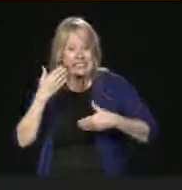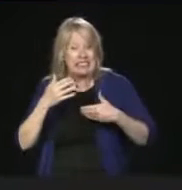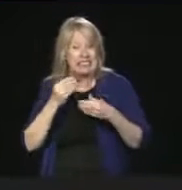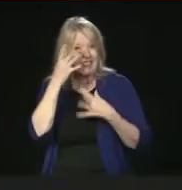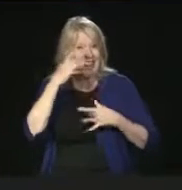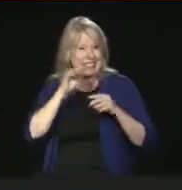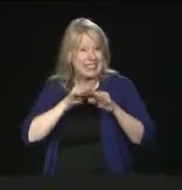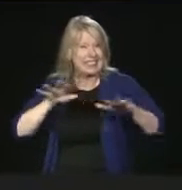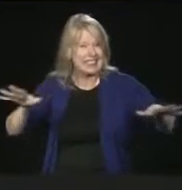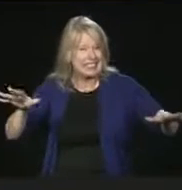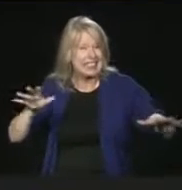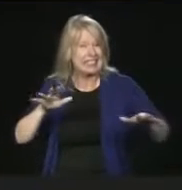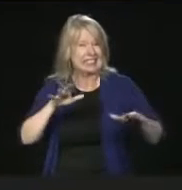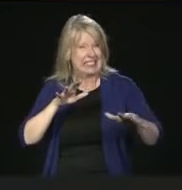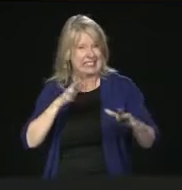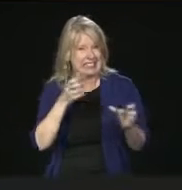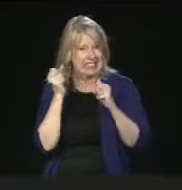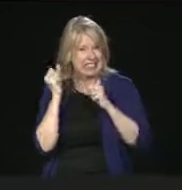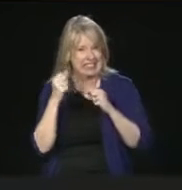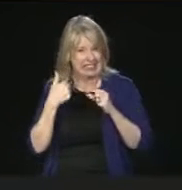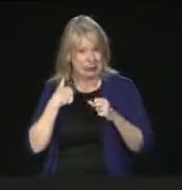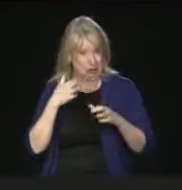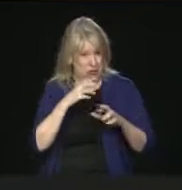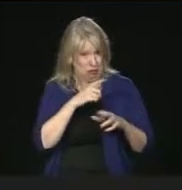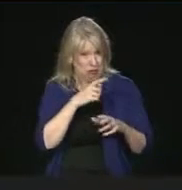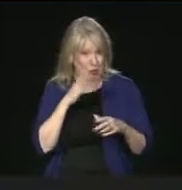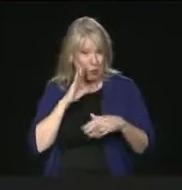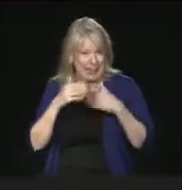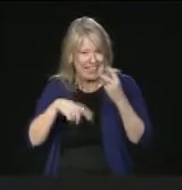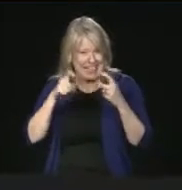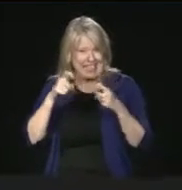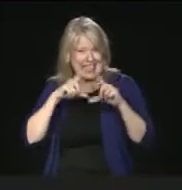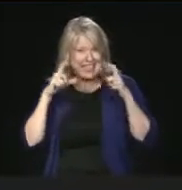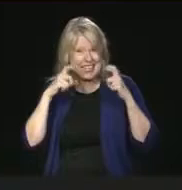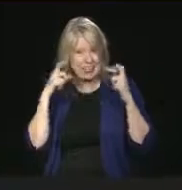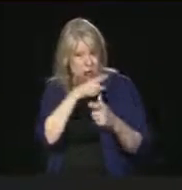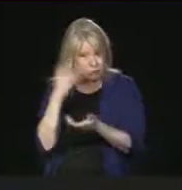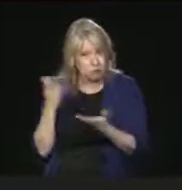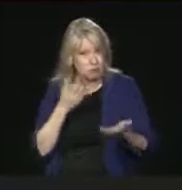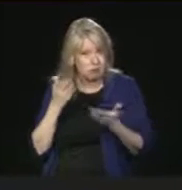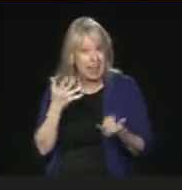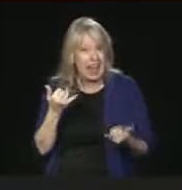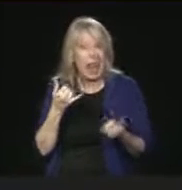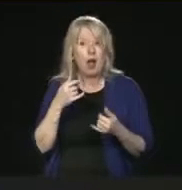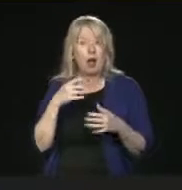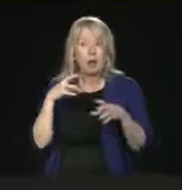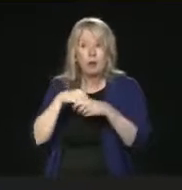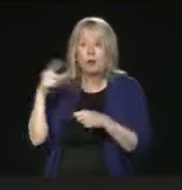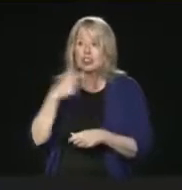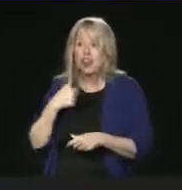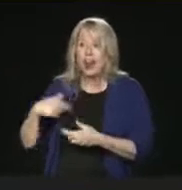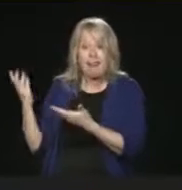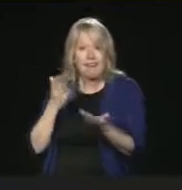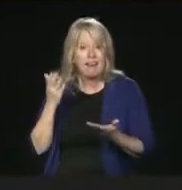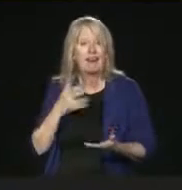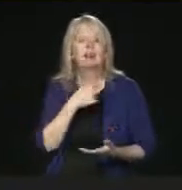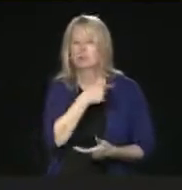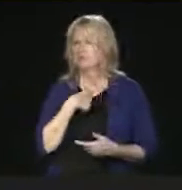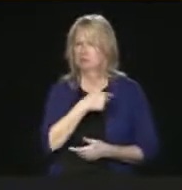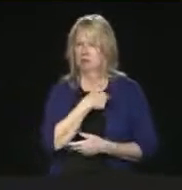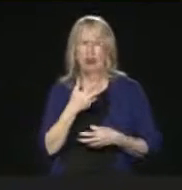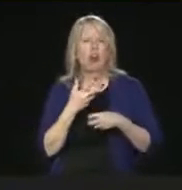now? Are you bringing in shipments right now from other countries, including China? We are confident in our capacity to ramp up to